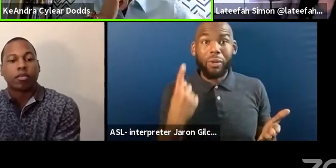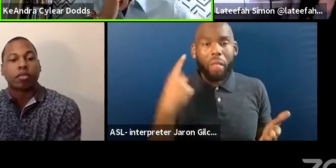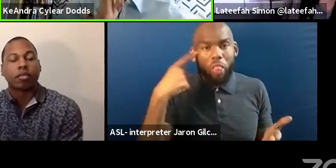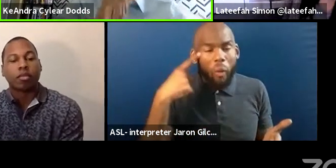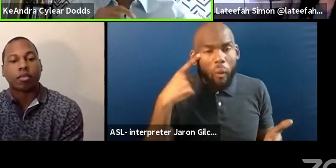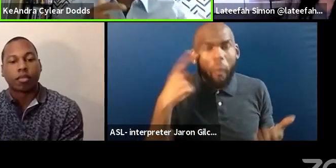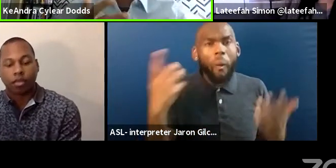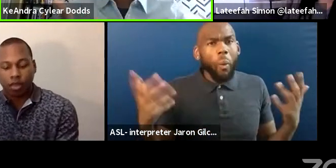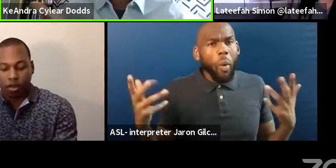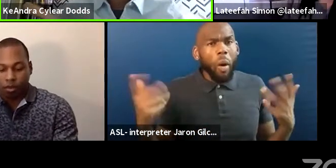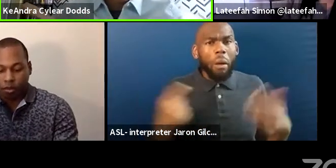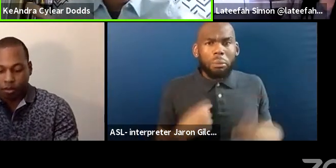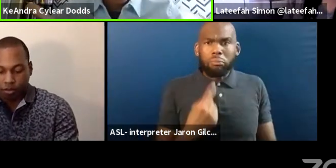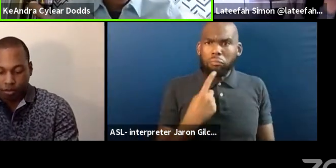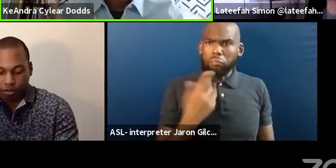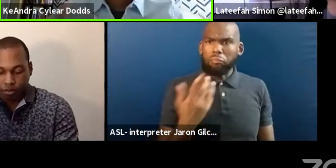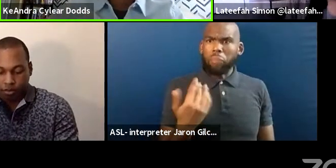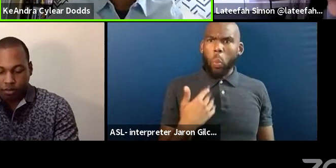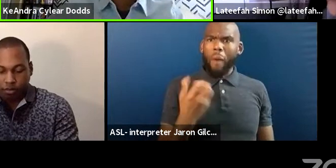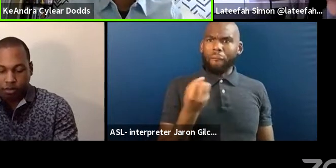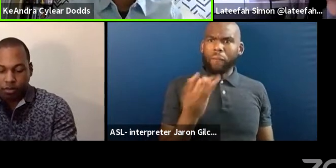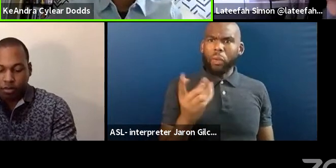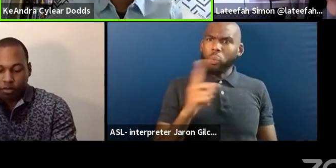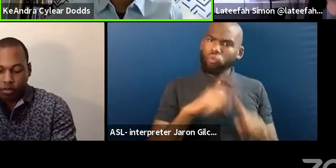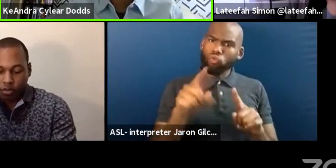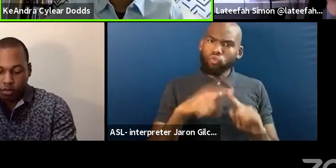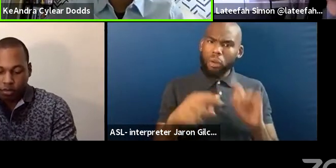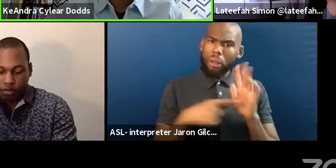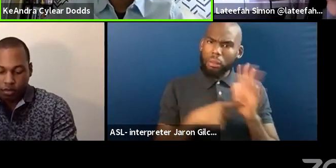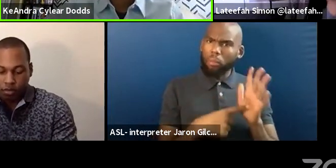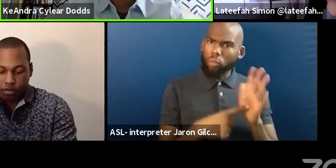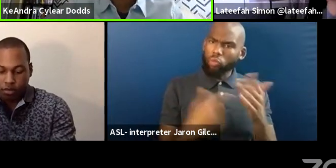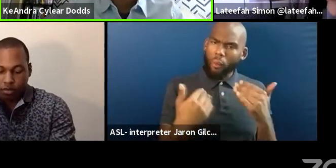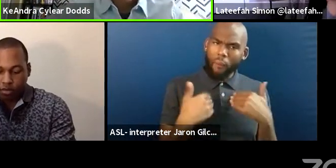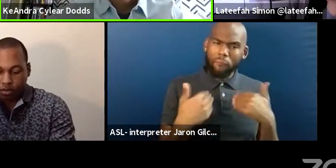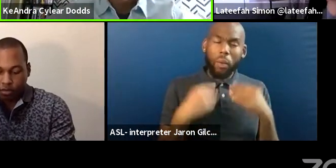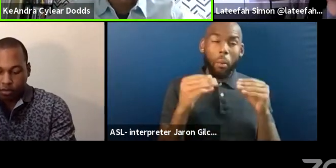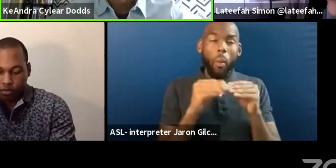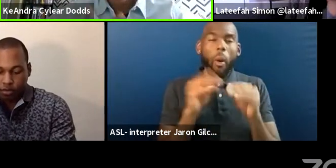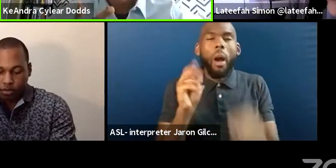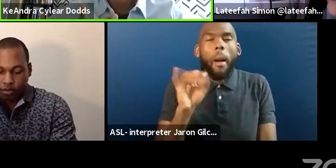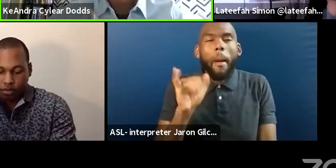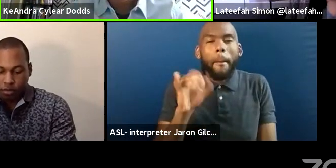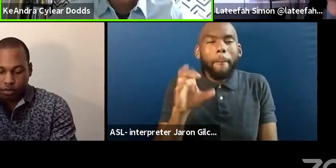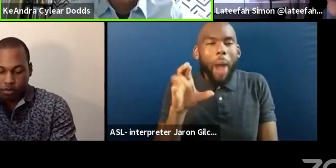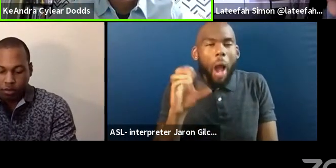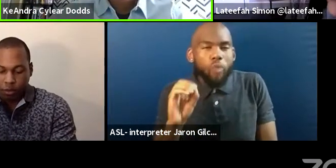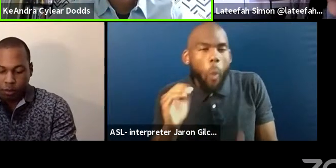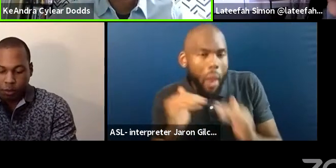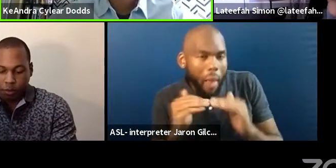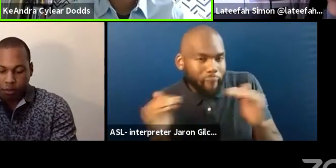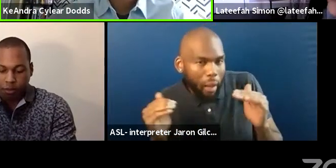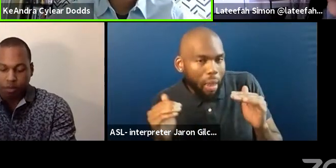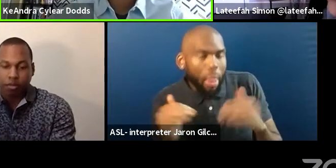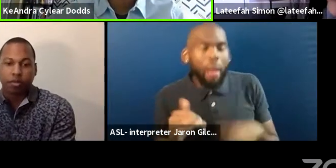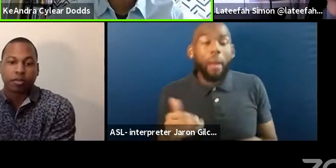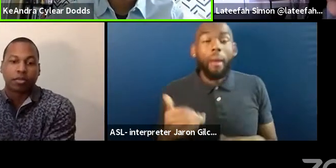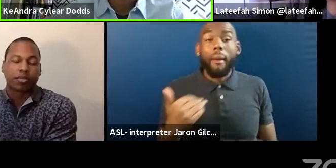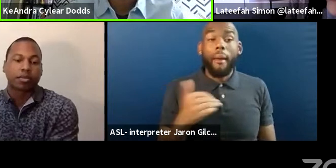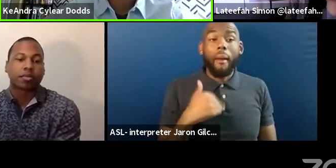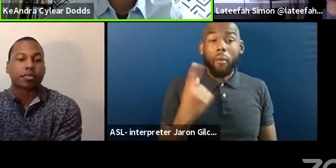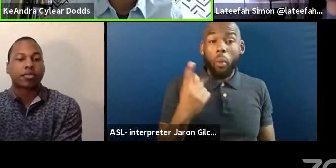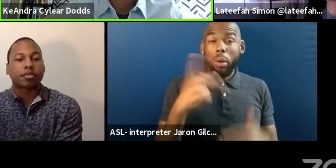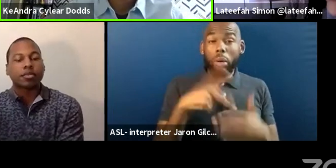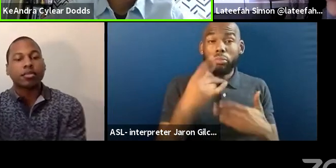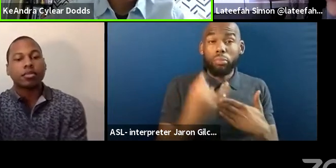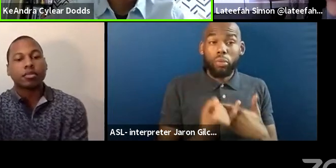was, okay, we have a couple different examples at more of a micro level. We have, there was one project where we